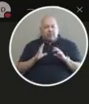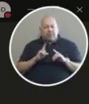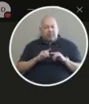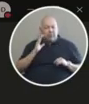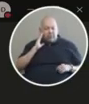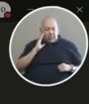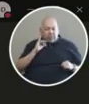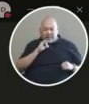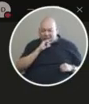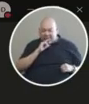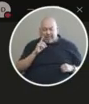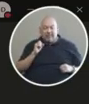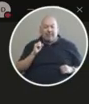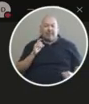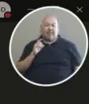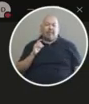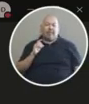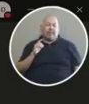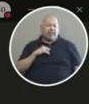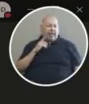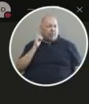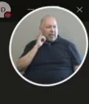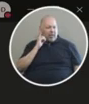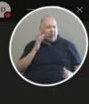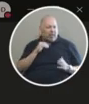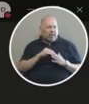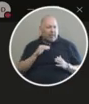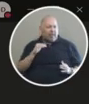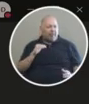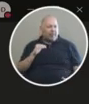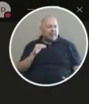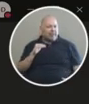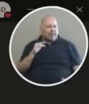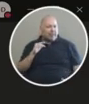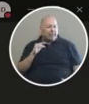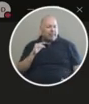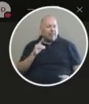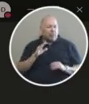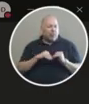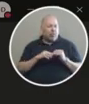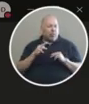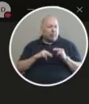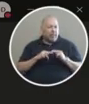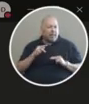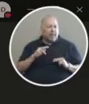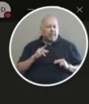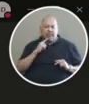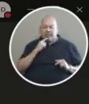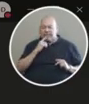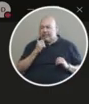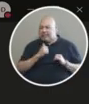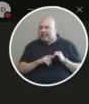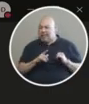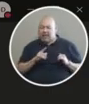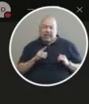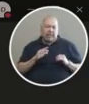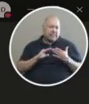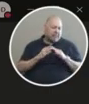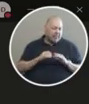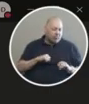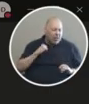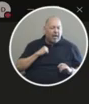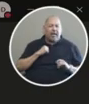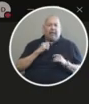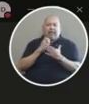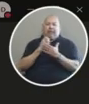you know, these entertainment venues that I keep hearing about that the city is looking to build, you know, they keep touting civic pride and it's going to grow our economy,